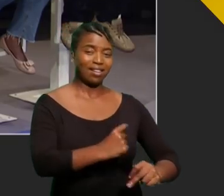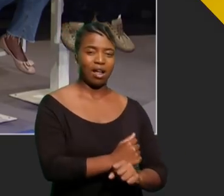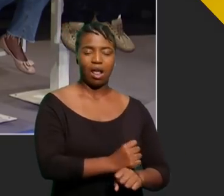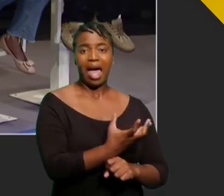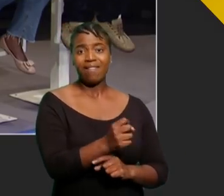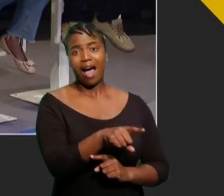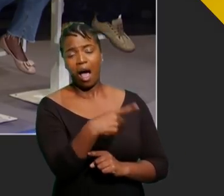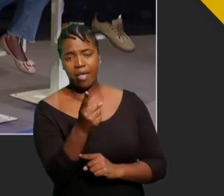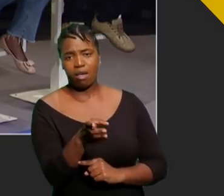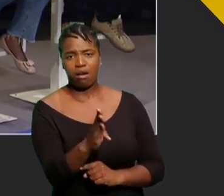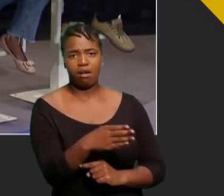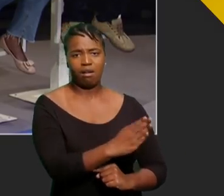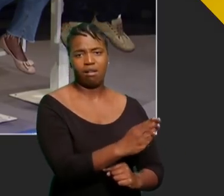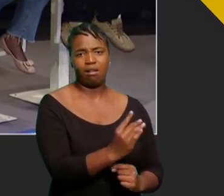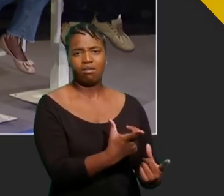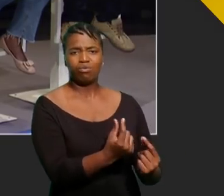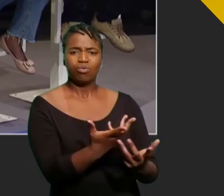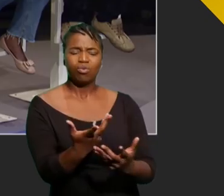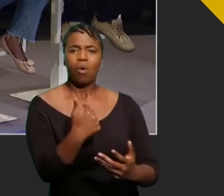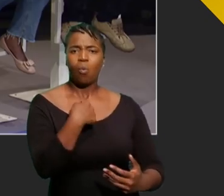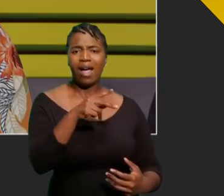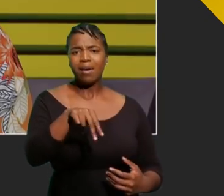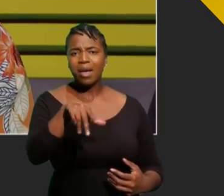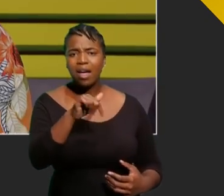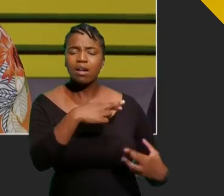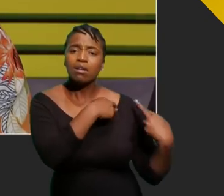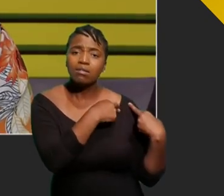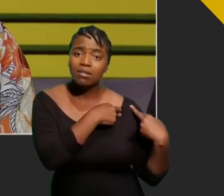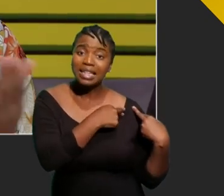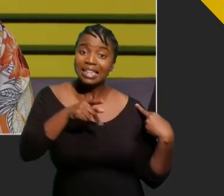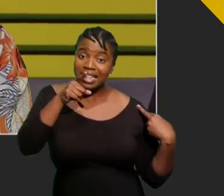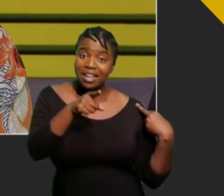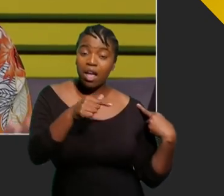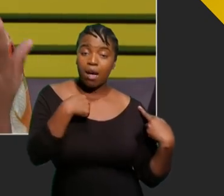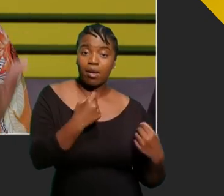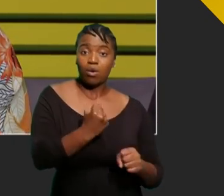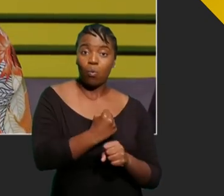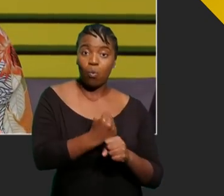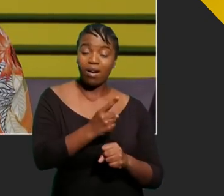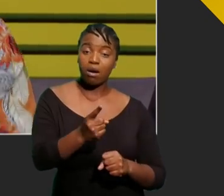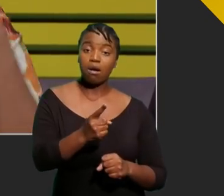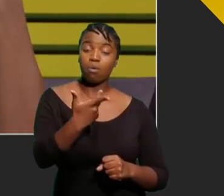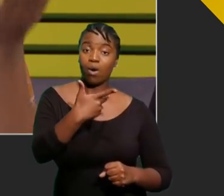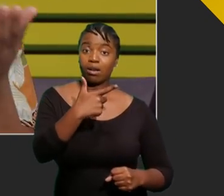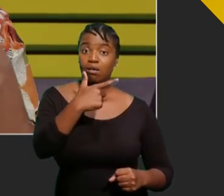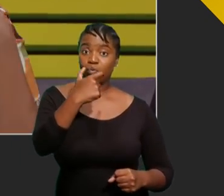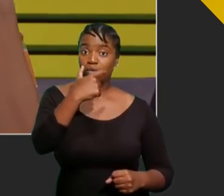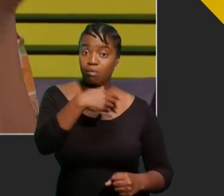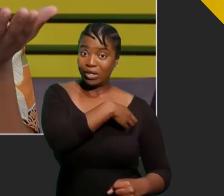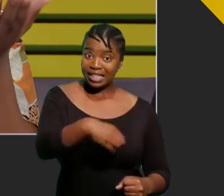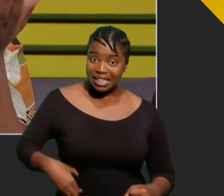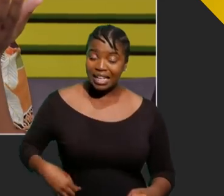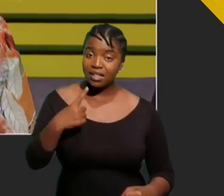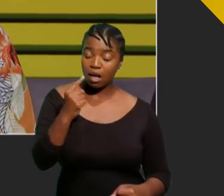another avenue for that. That's mm. the National mm. Prosecuting Authority's mm. duty. They're the ones that work on the president's recommendations, which are from recommendations